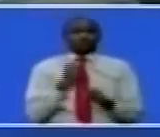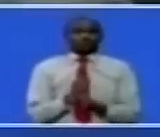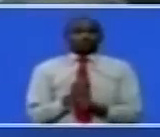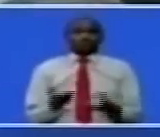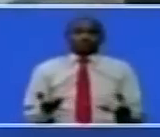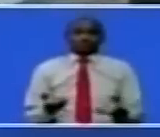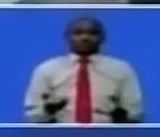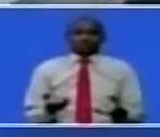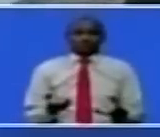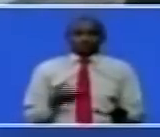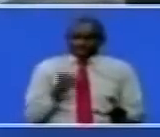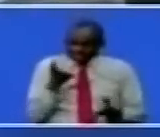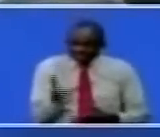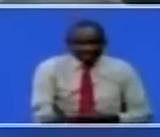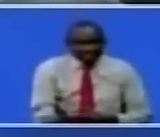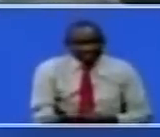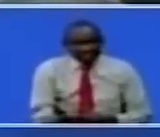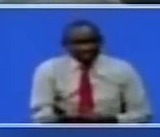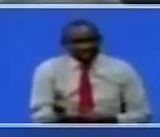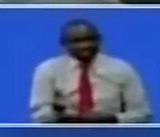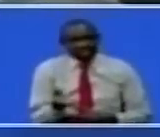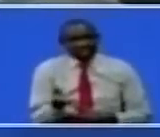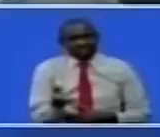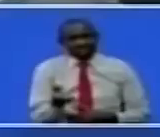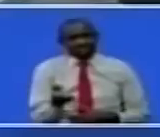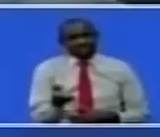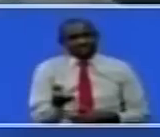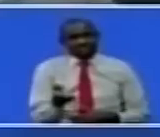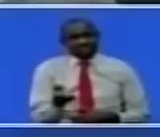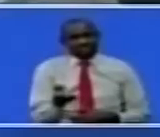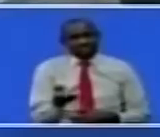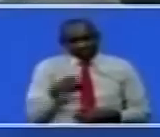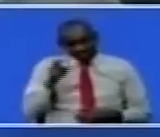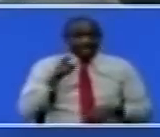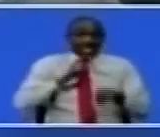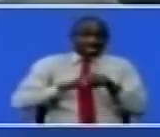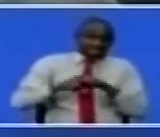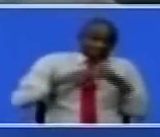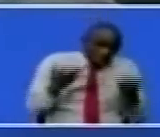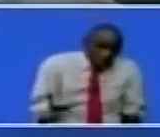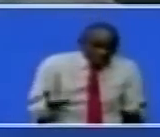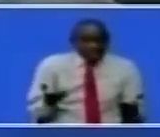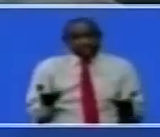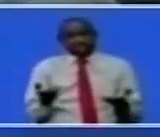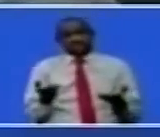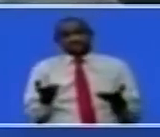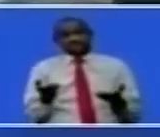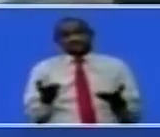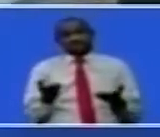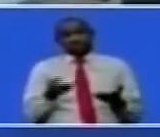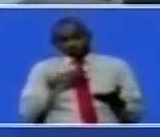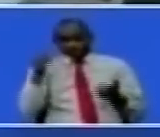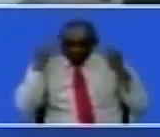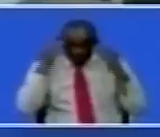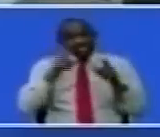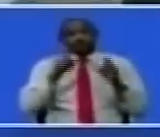point you reservice, then you are arrested and you are arraigned before